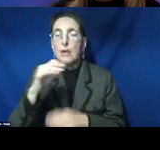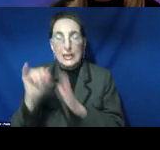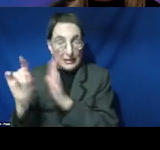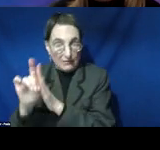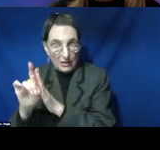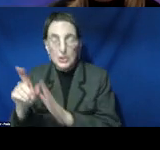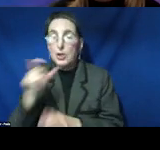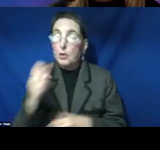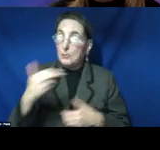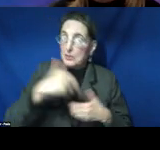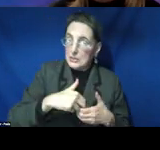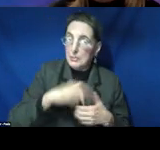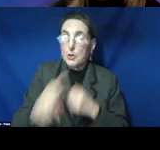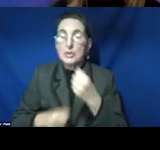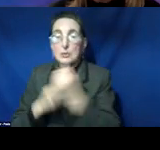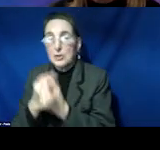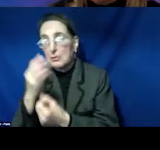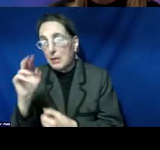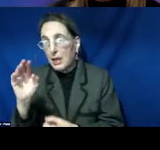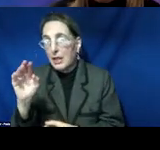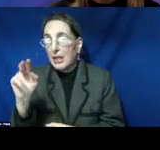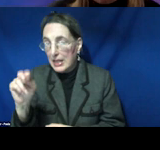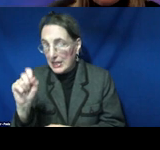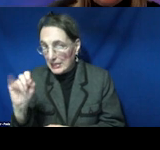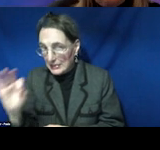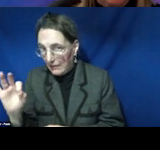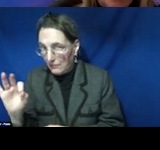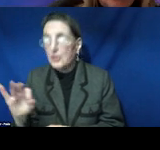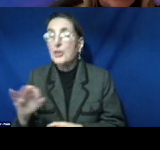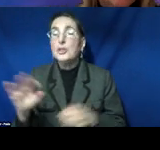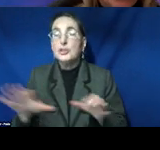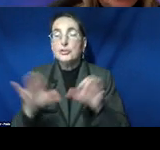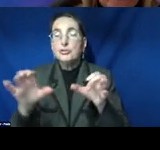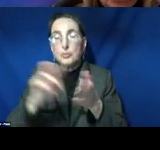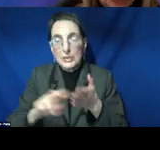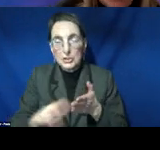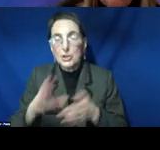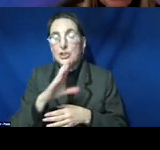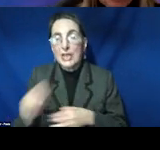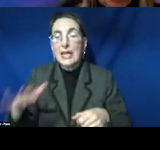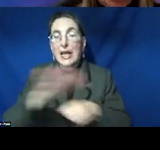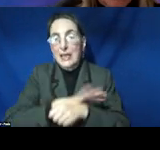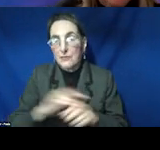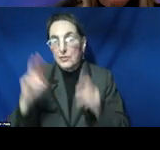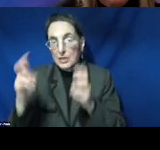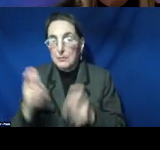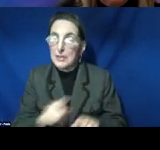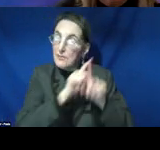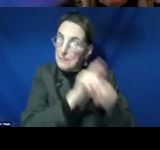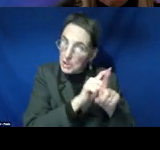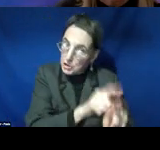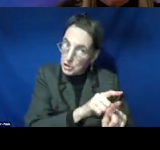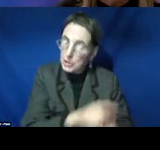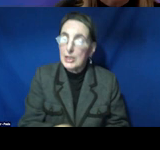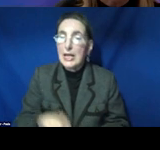by NSF to conduct research, as well as cover the topic of mentor and mentorship.